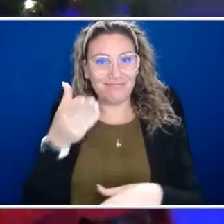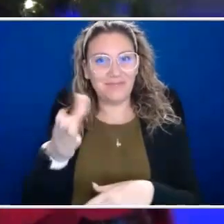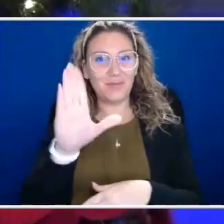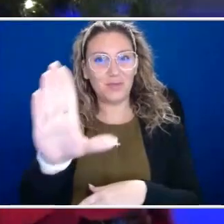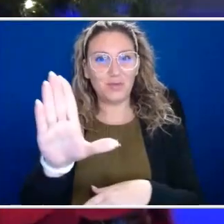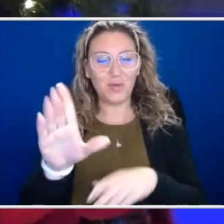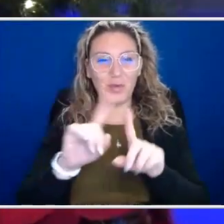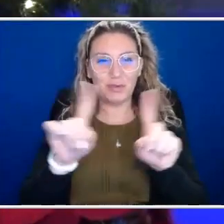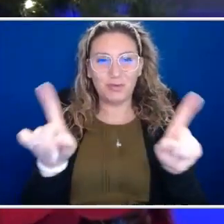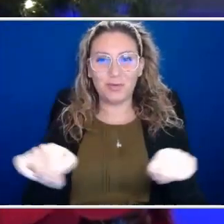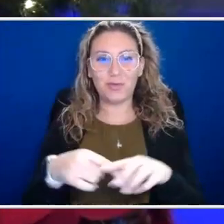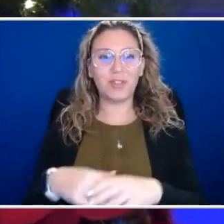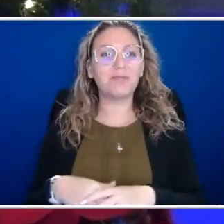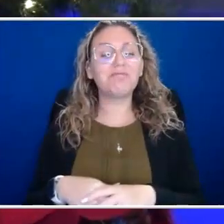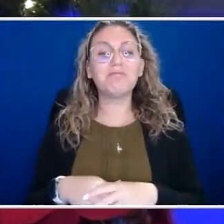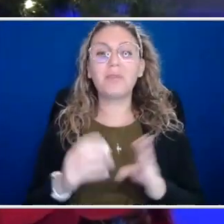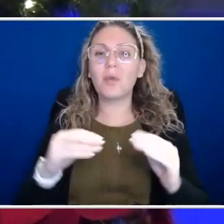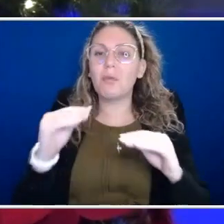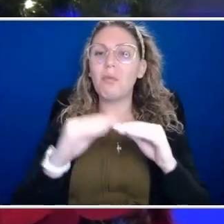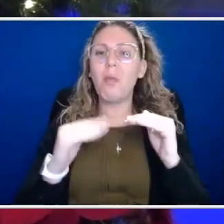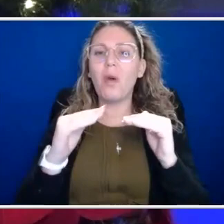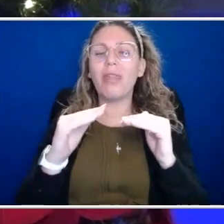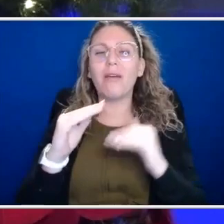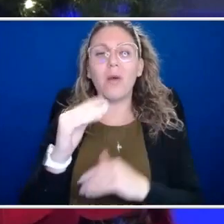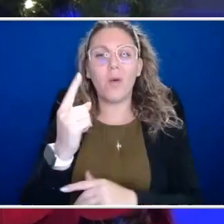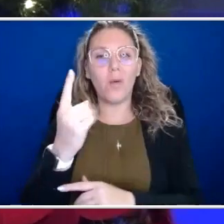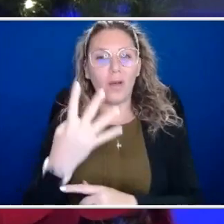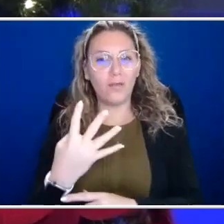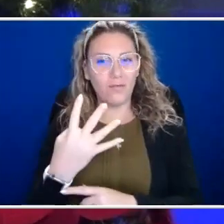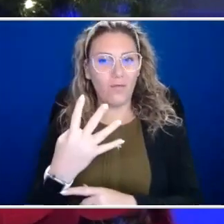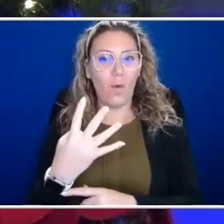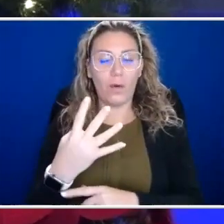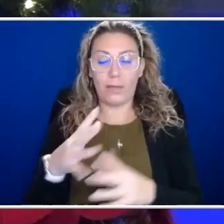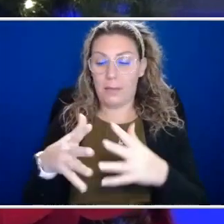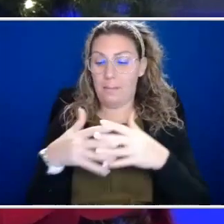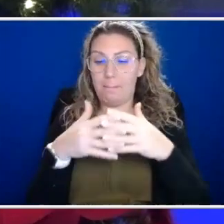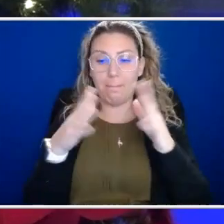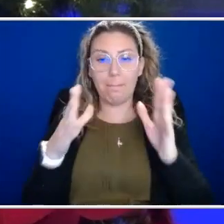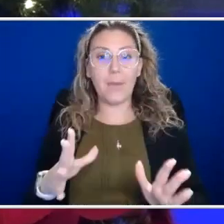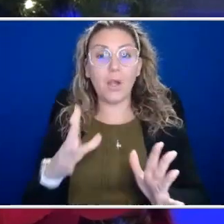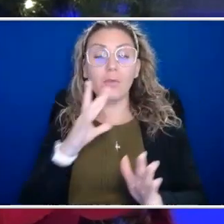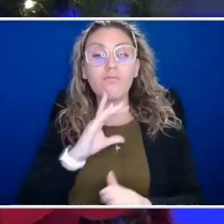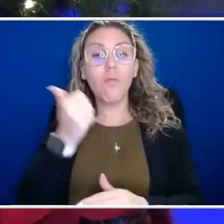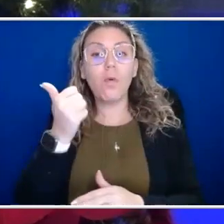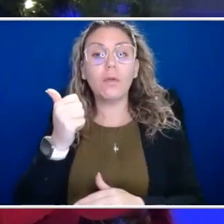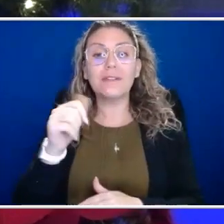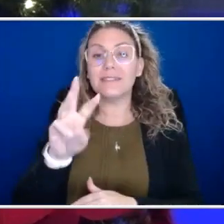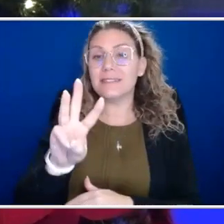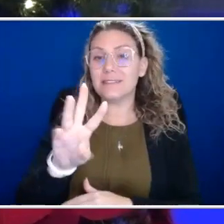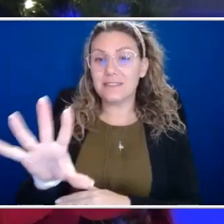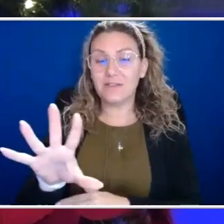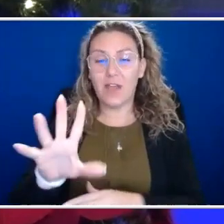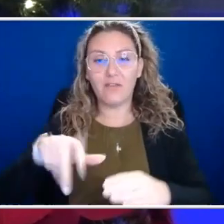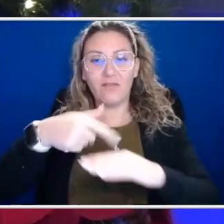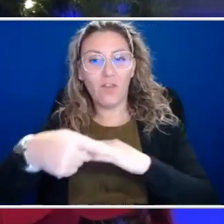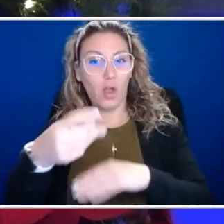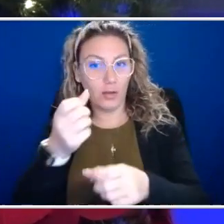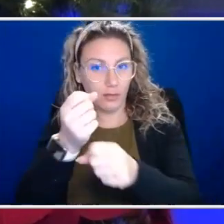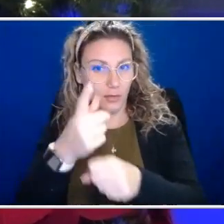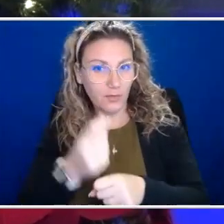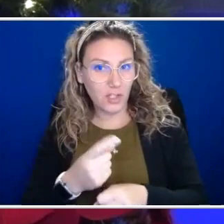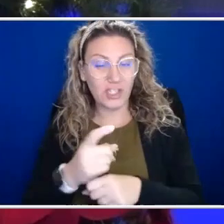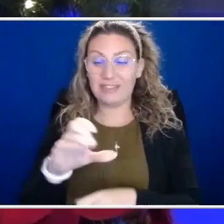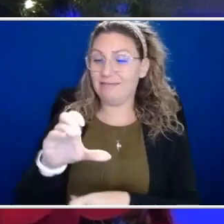screen. More than 1/4 of Americans aged 65 and older fall each year. The CDC found it led to more than